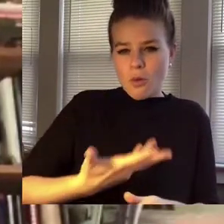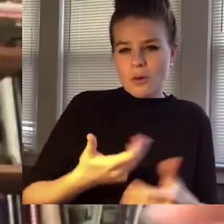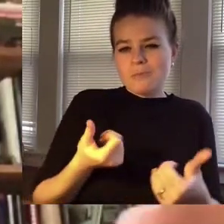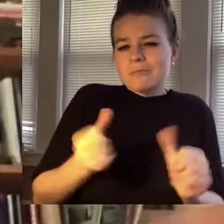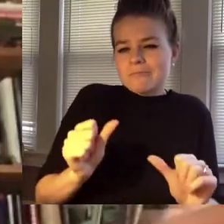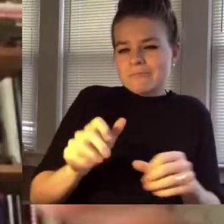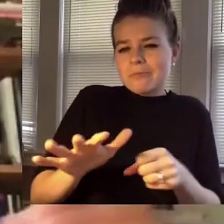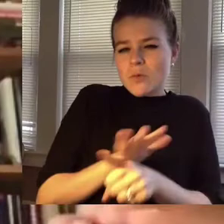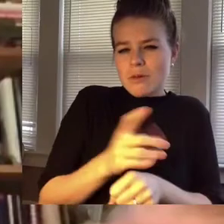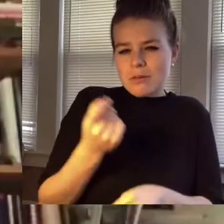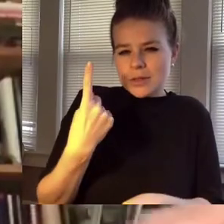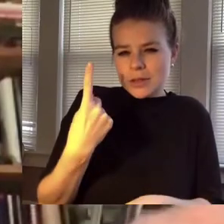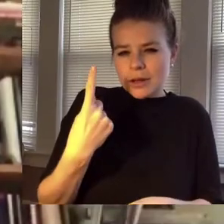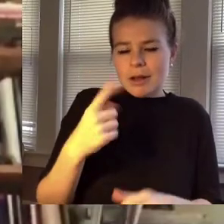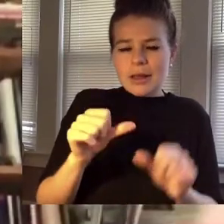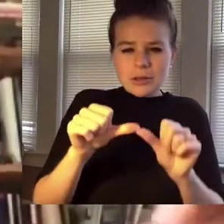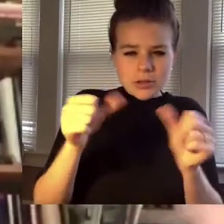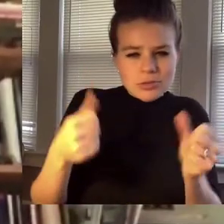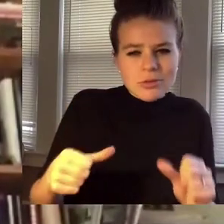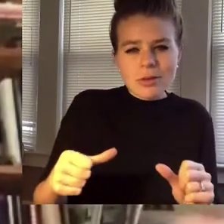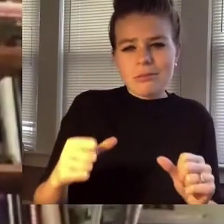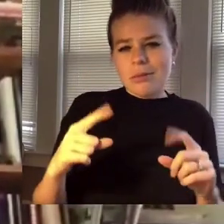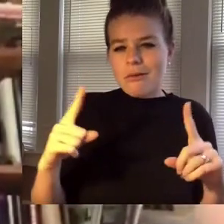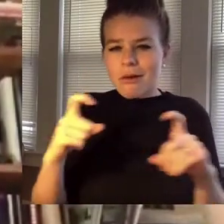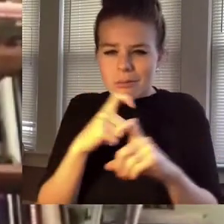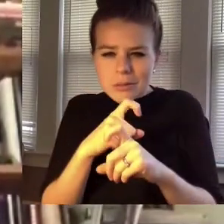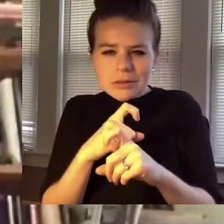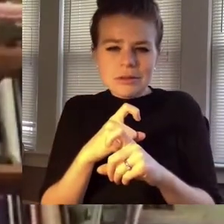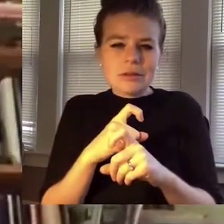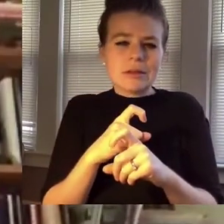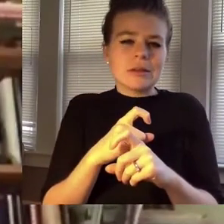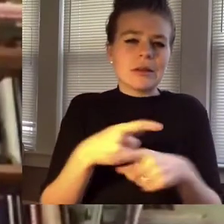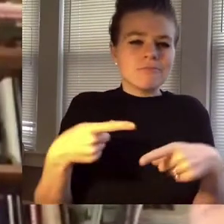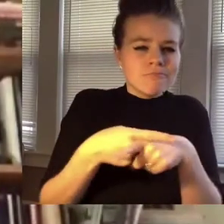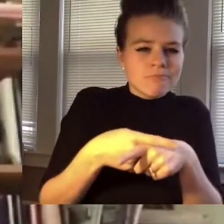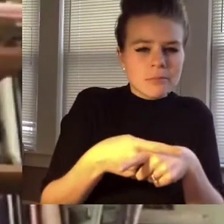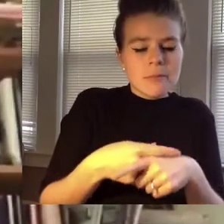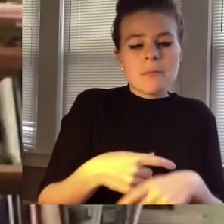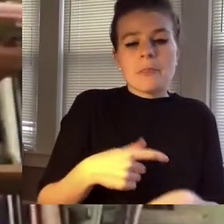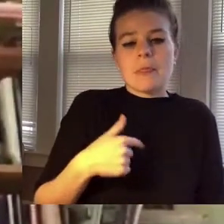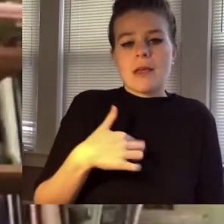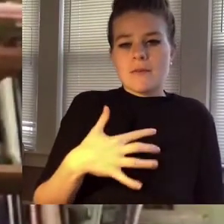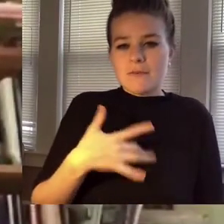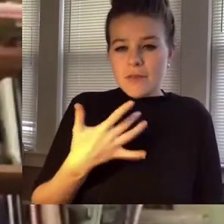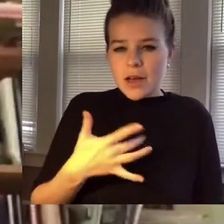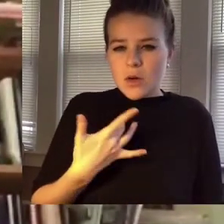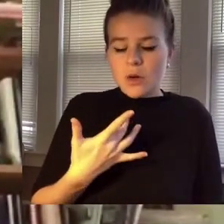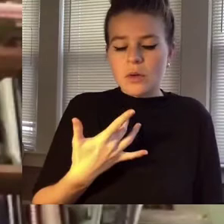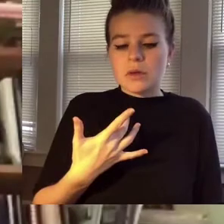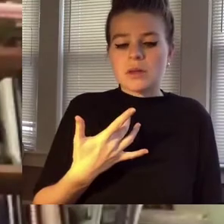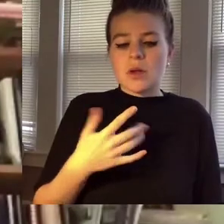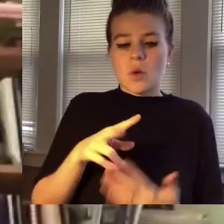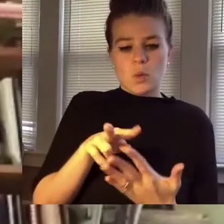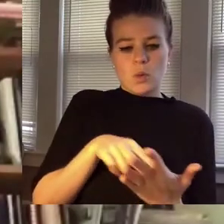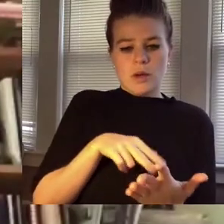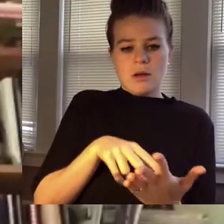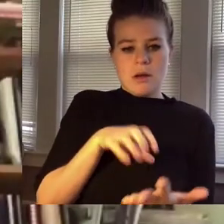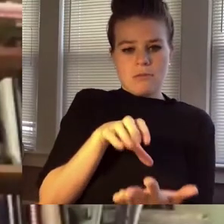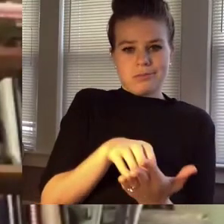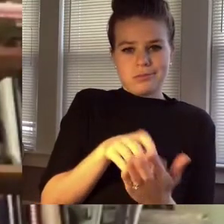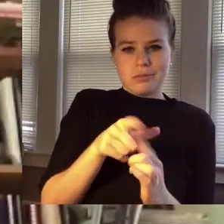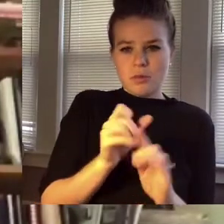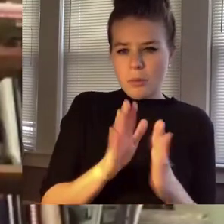what the shape and complexity, contradiction, anxiety, and disquiet I felt reading a passage in a book,